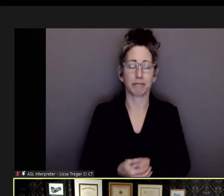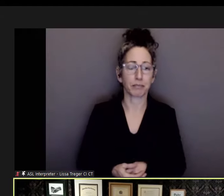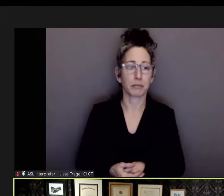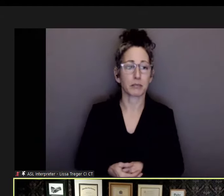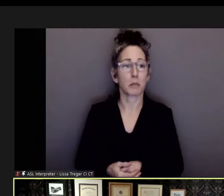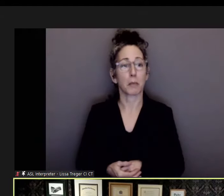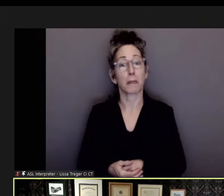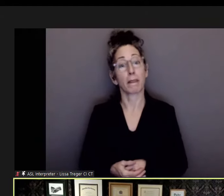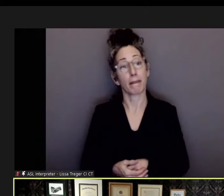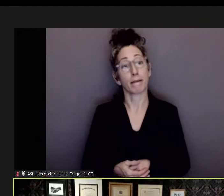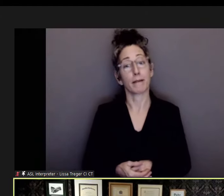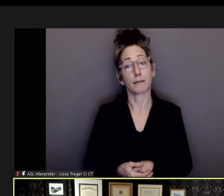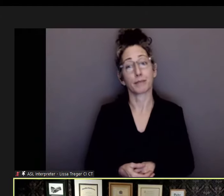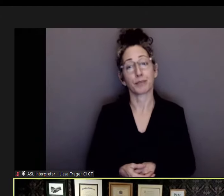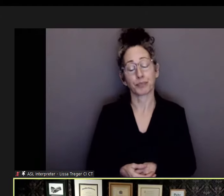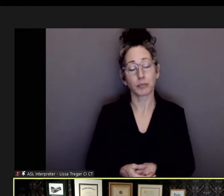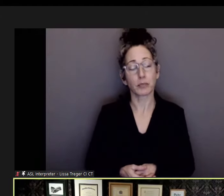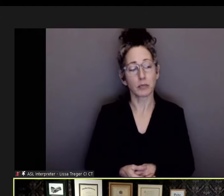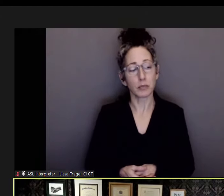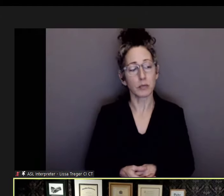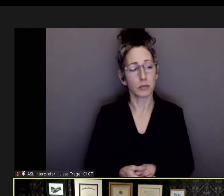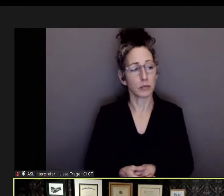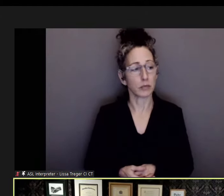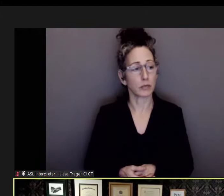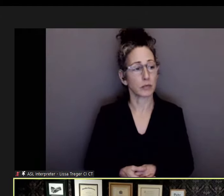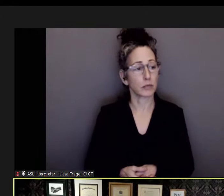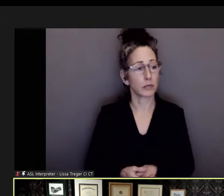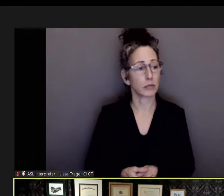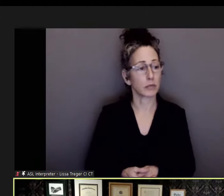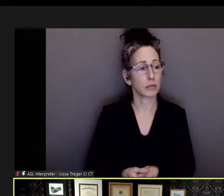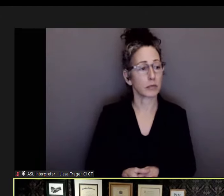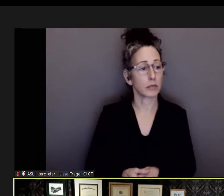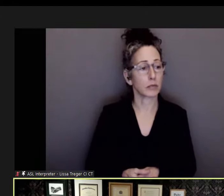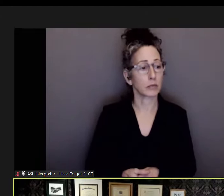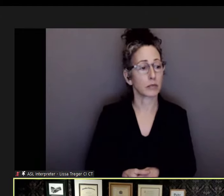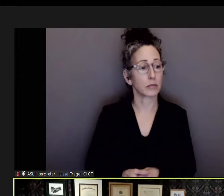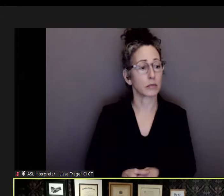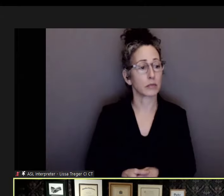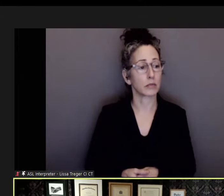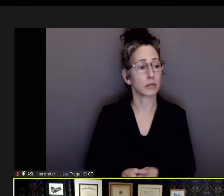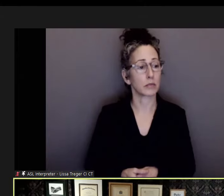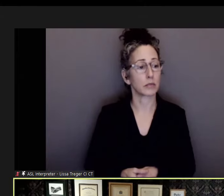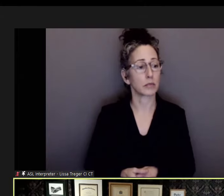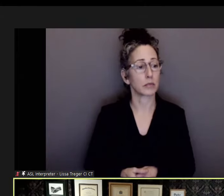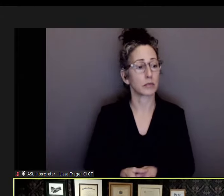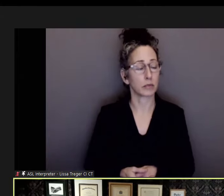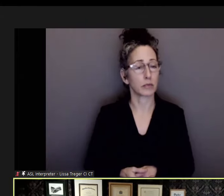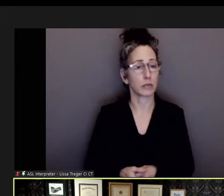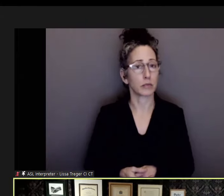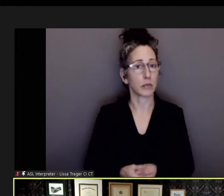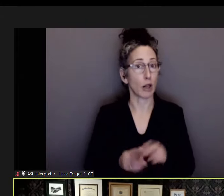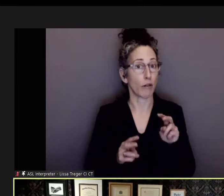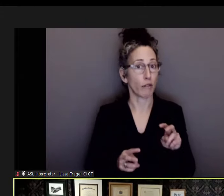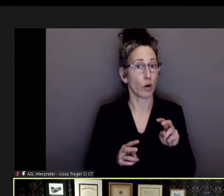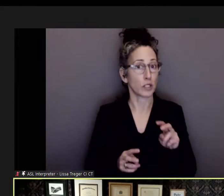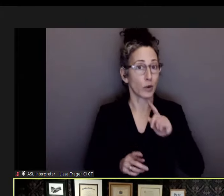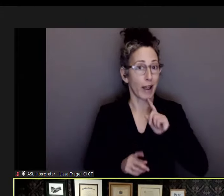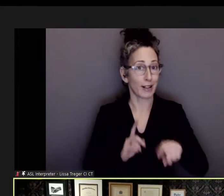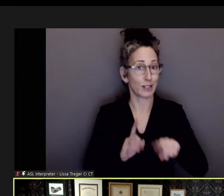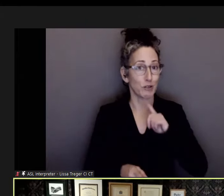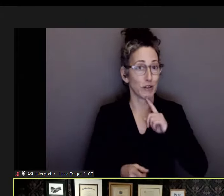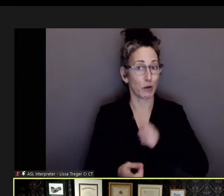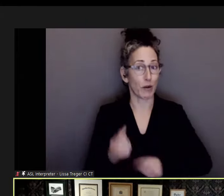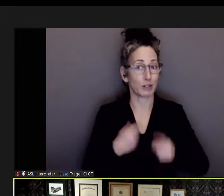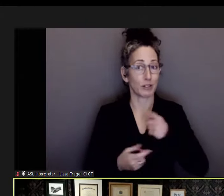So with that, I'd like to end my presentation, and I look forward to answering your questions along with my fellow panelists.